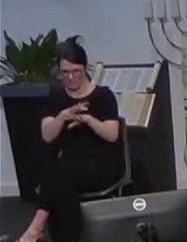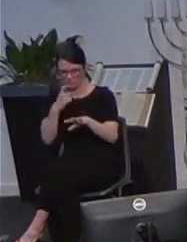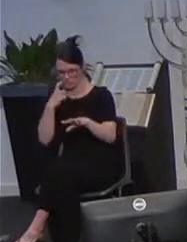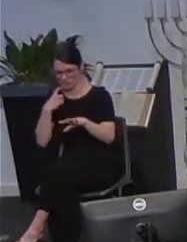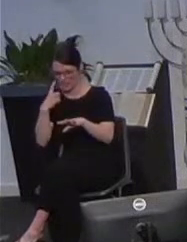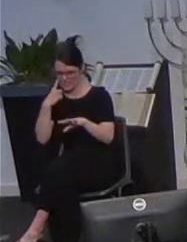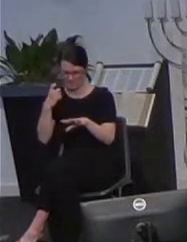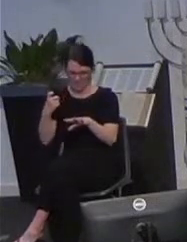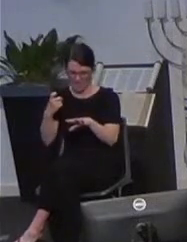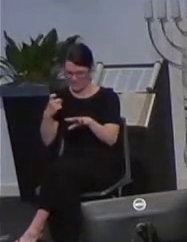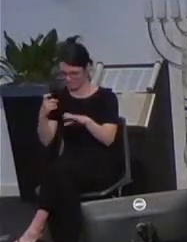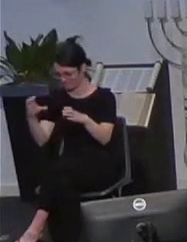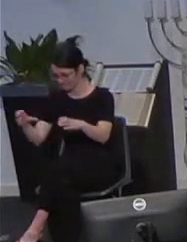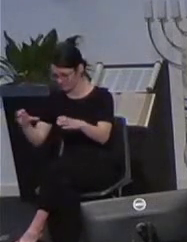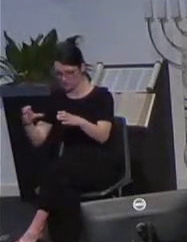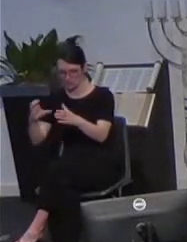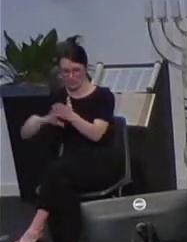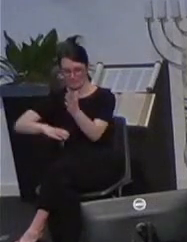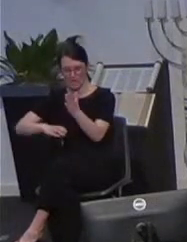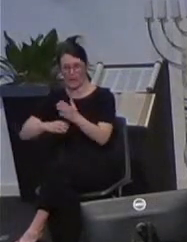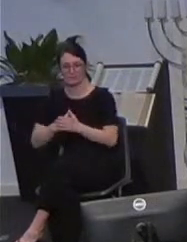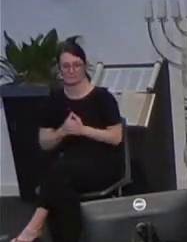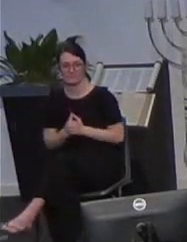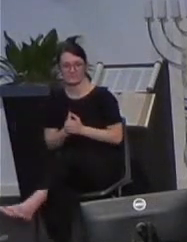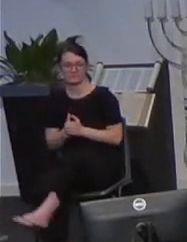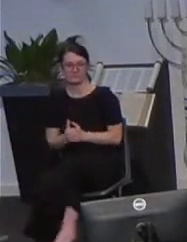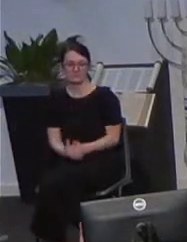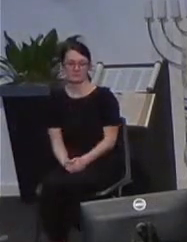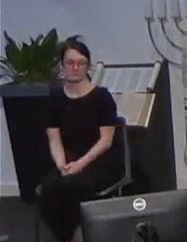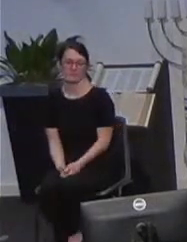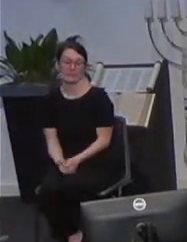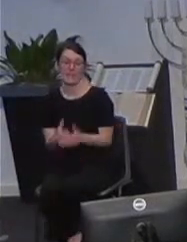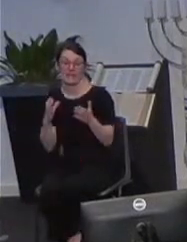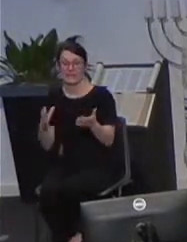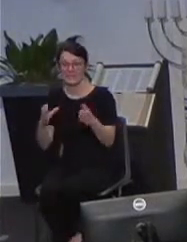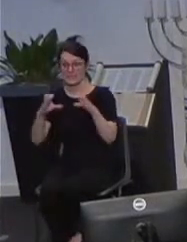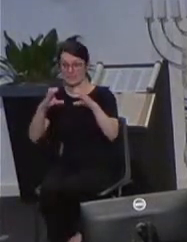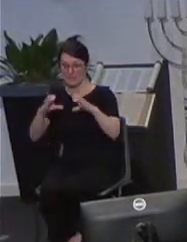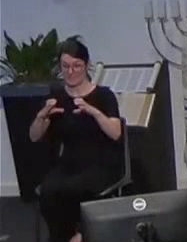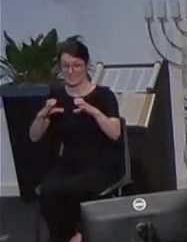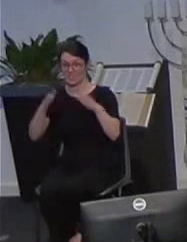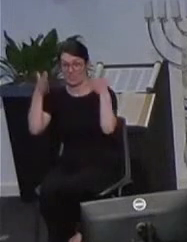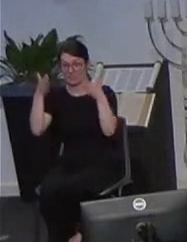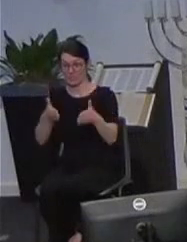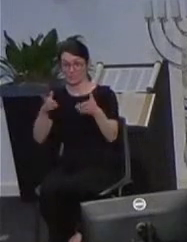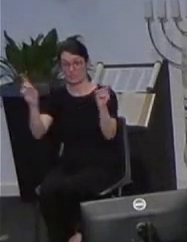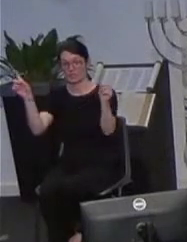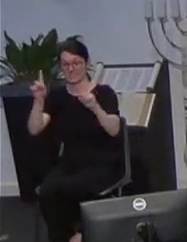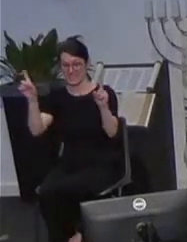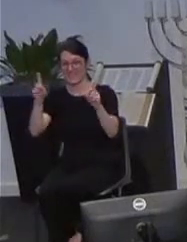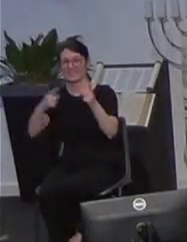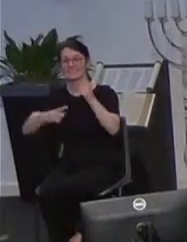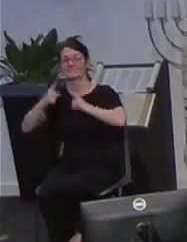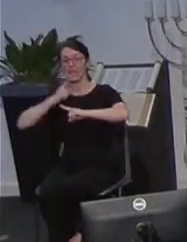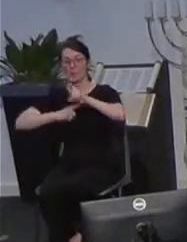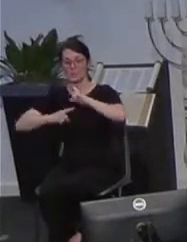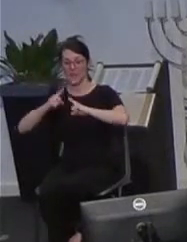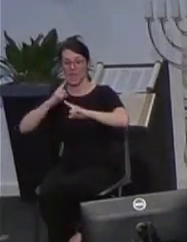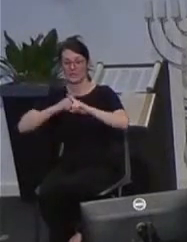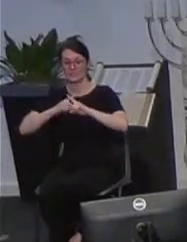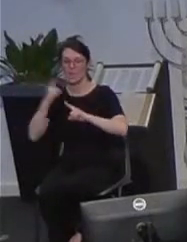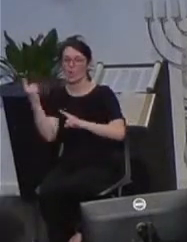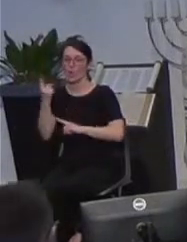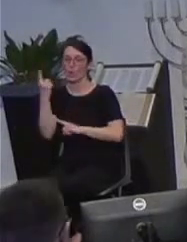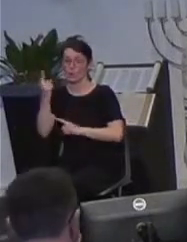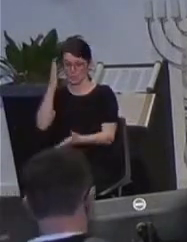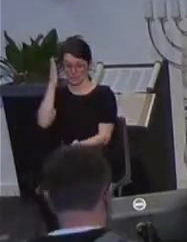how do I switch this over, mate? Because this is a passage that tells us who we really